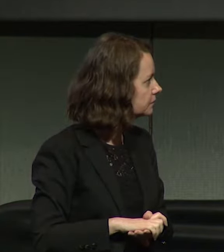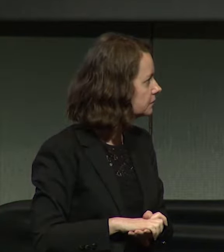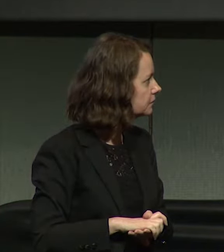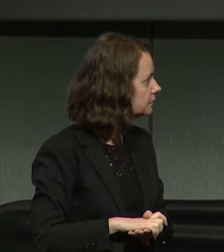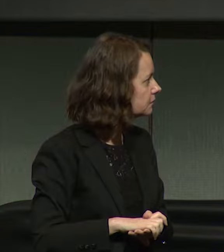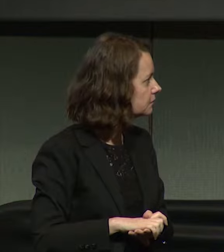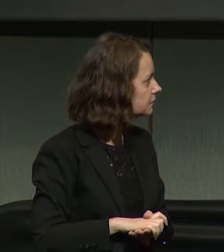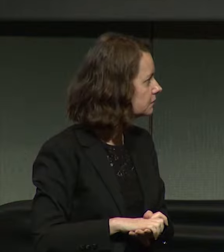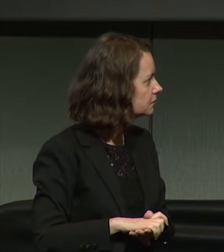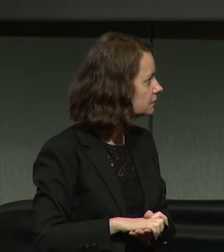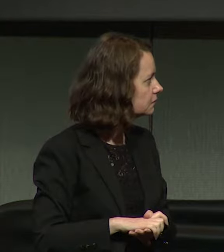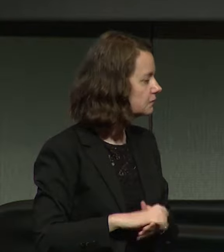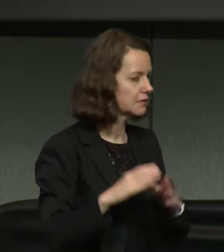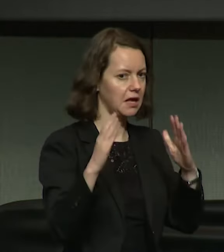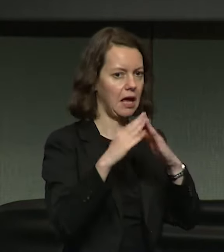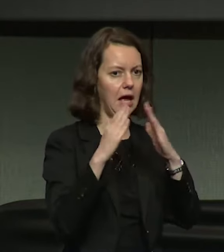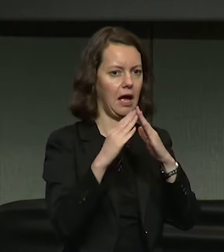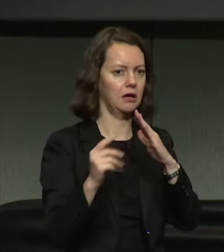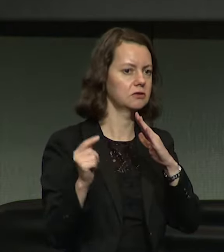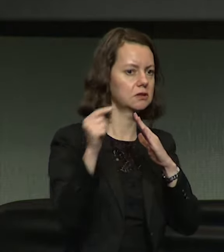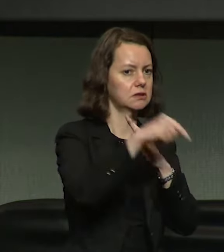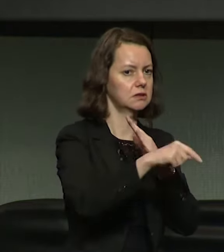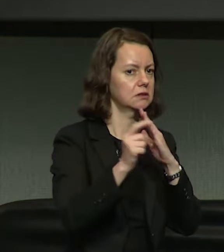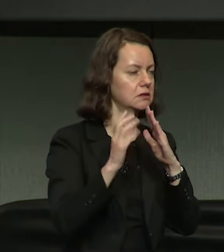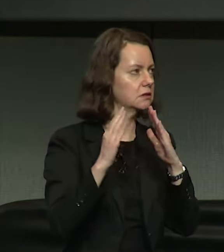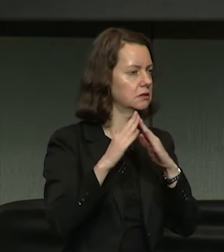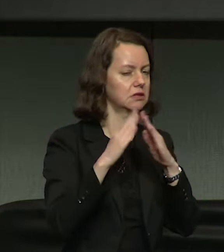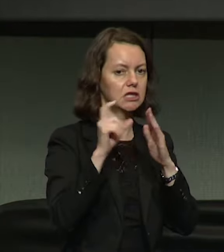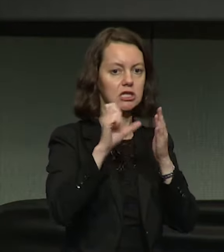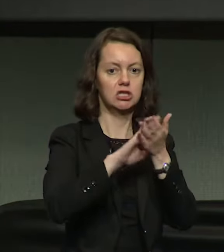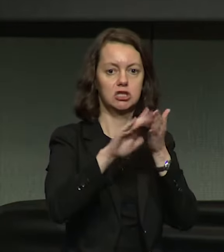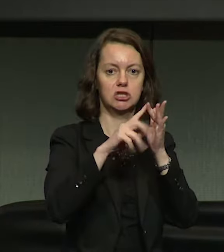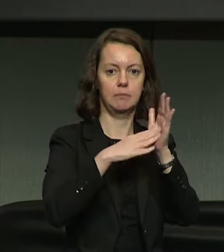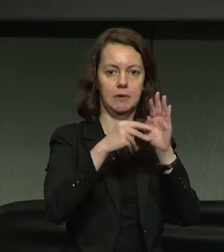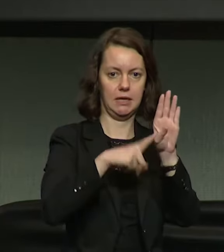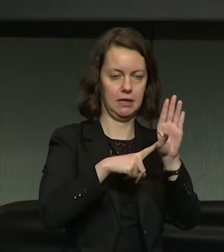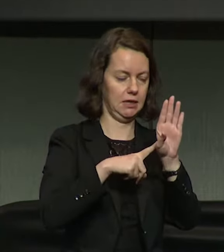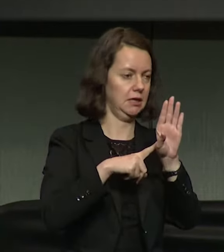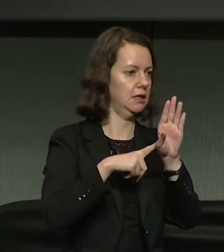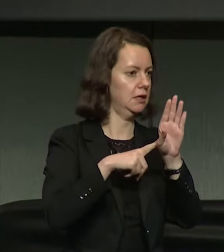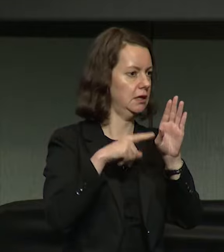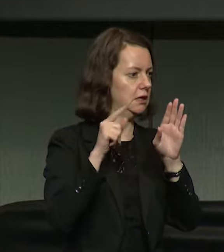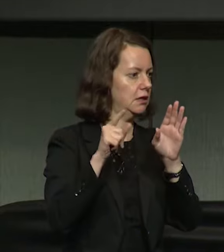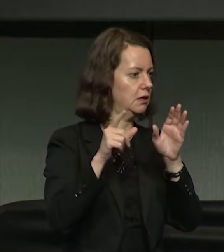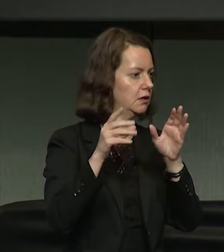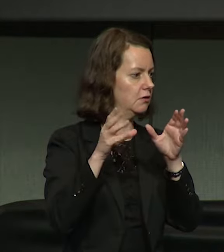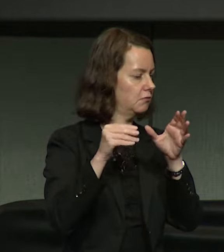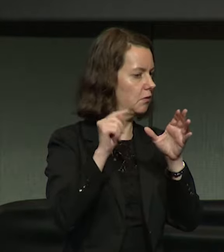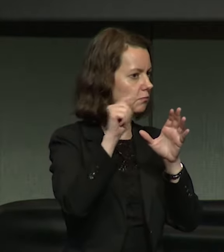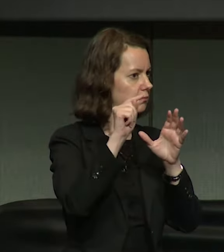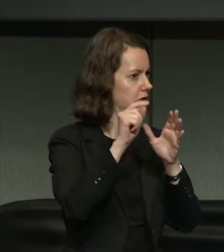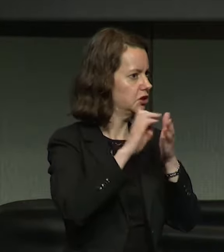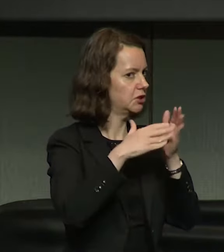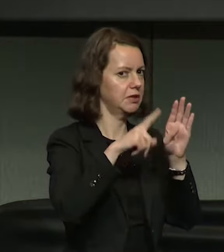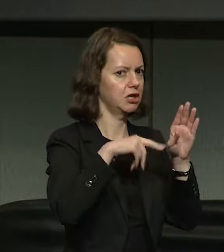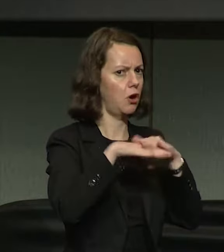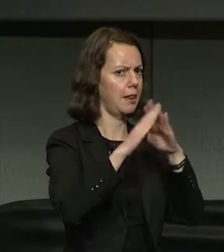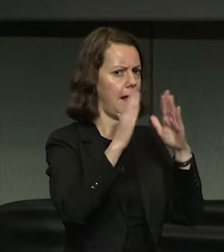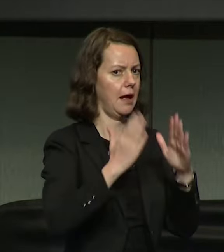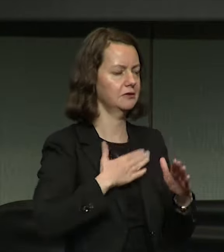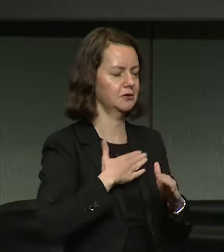On the other side of the house, that's the Milliken Mill. You can see that chimney is the Milliken Mill chimney from the factory. That chimney's not in our